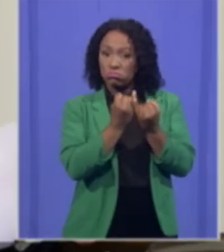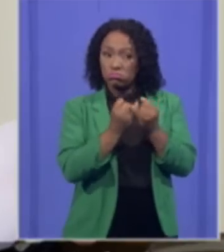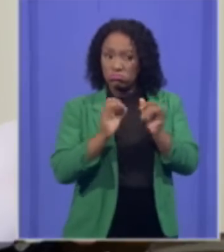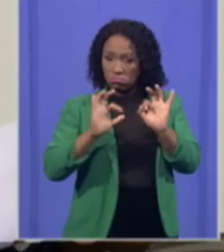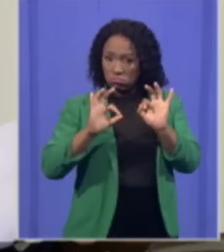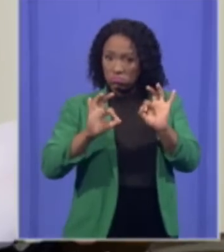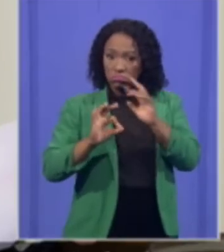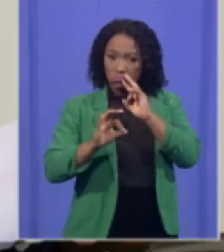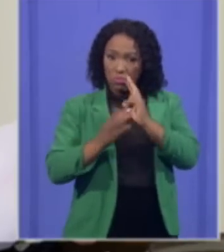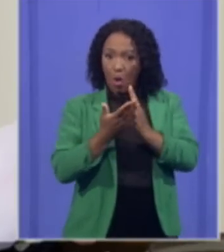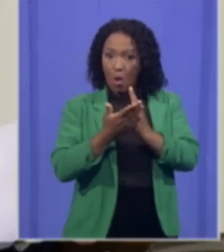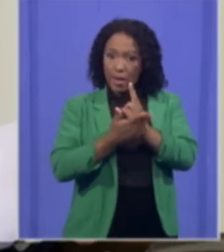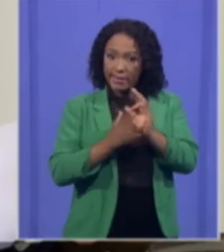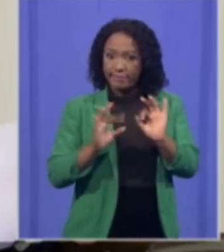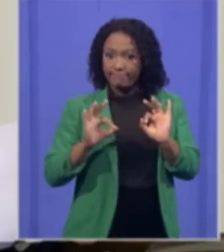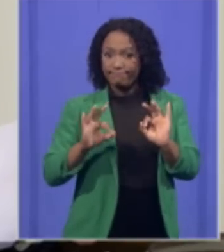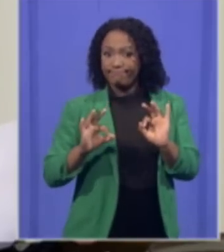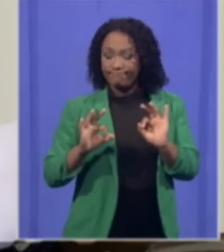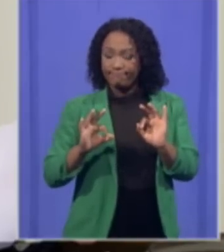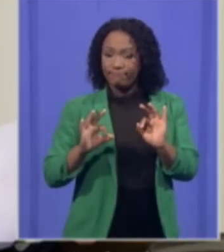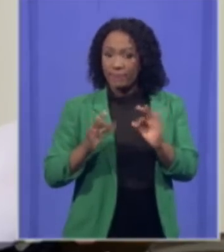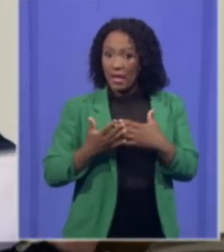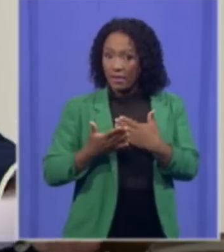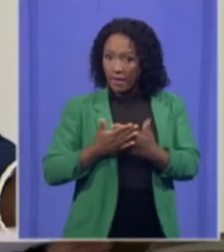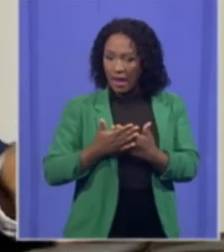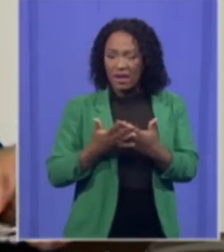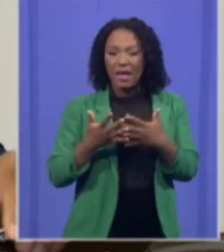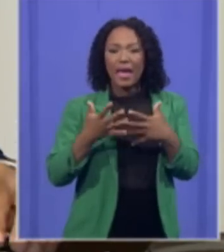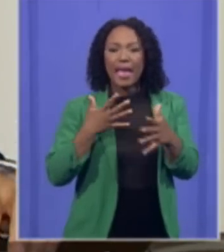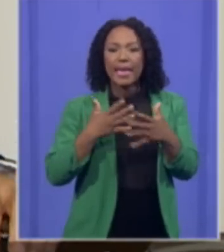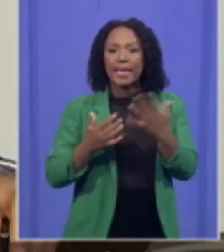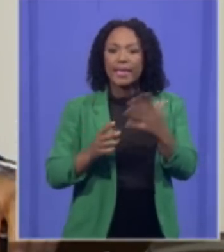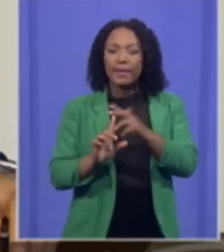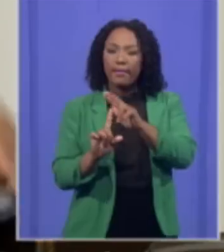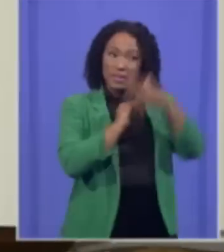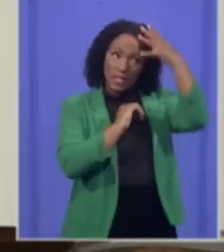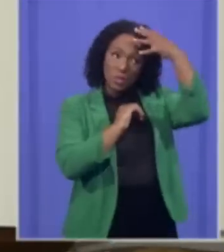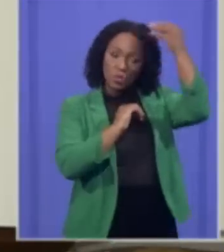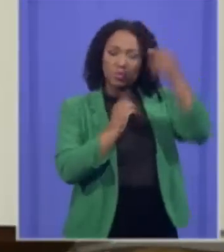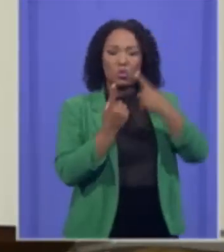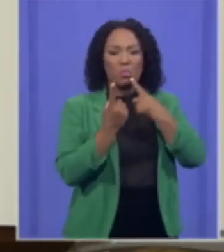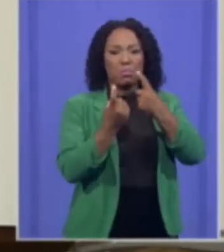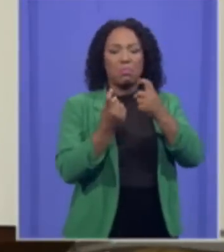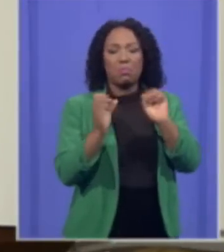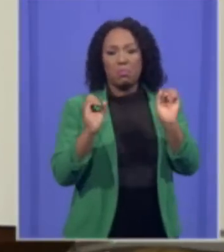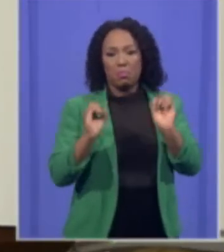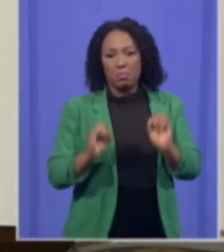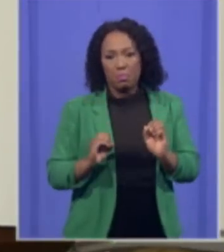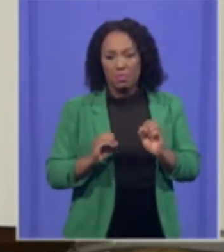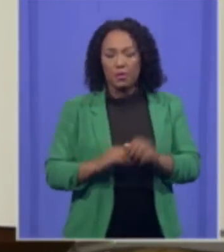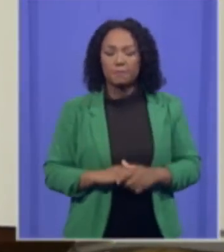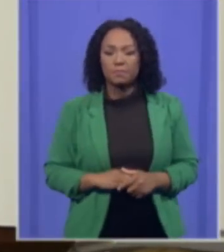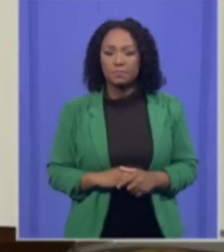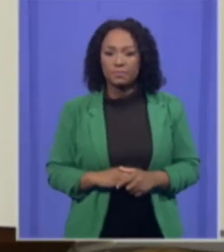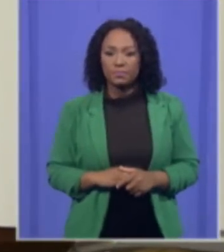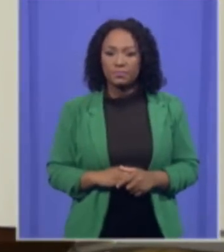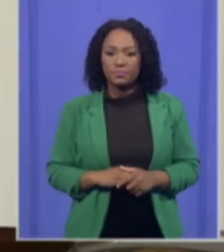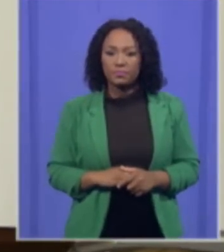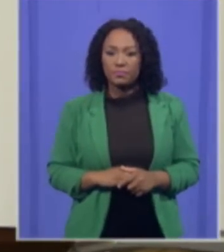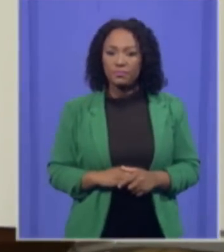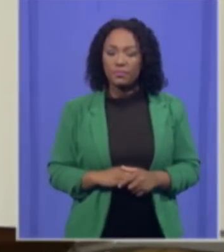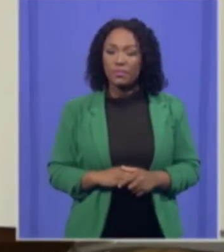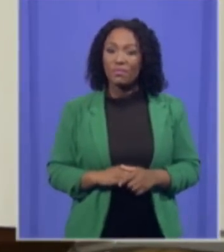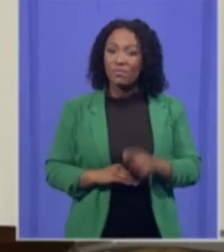concerned, may impose any appropriate disciplinary measures responsible for fielding eligible